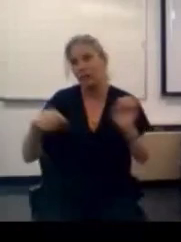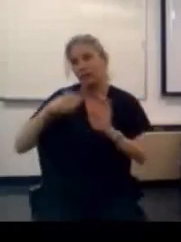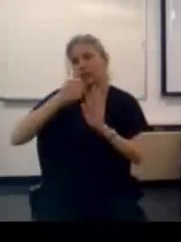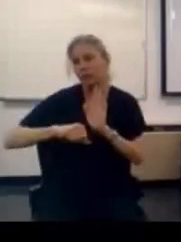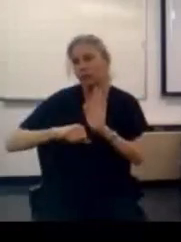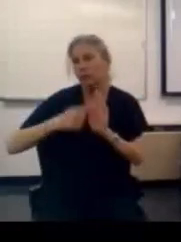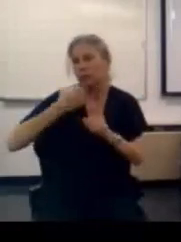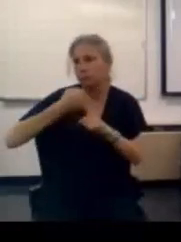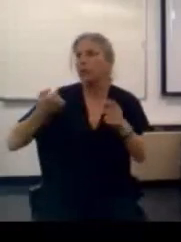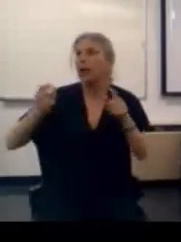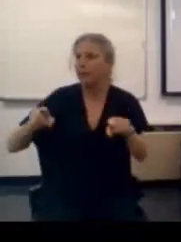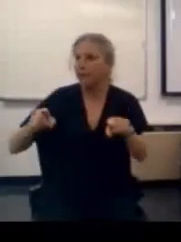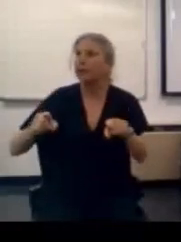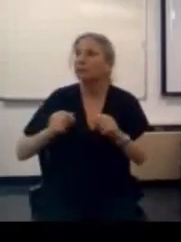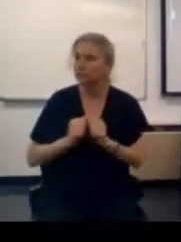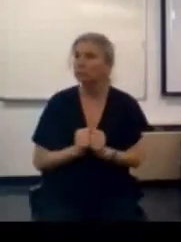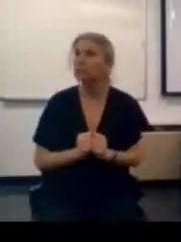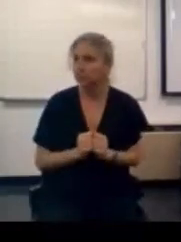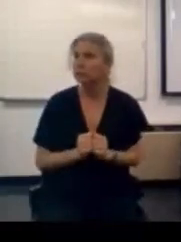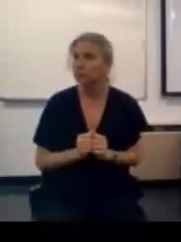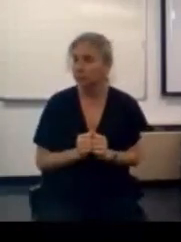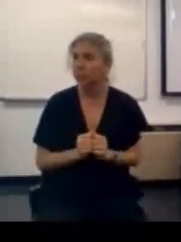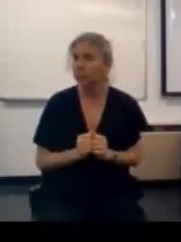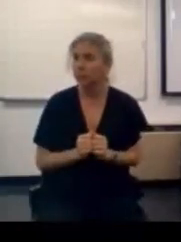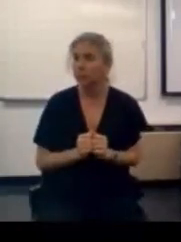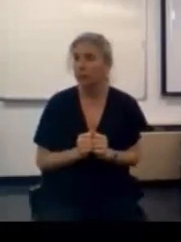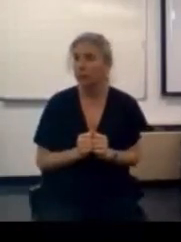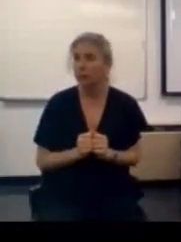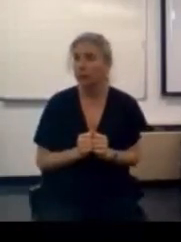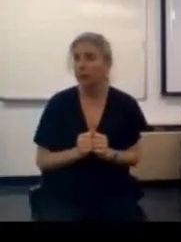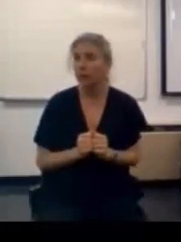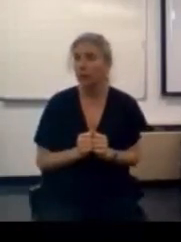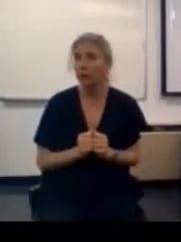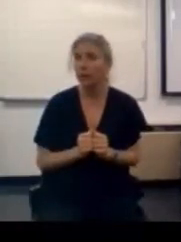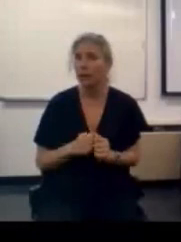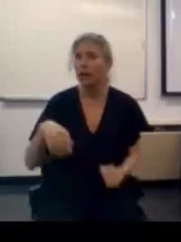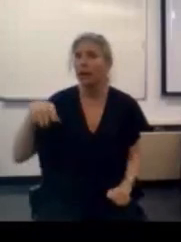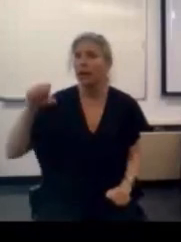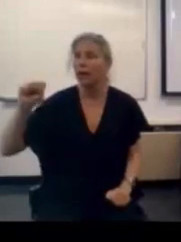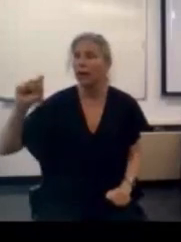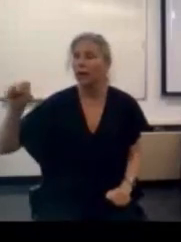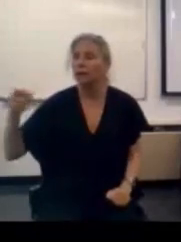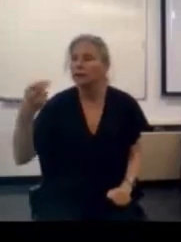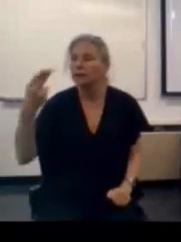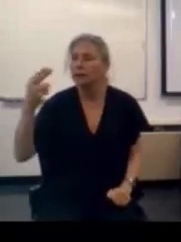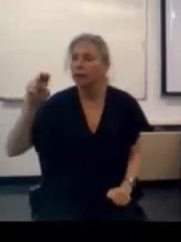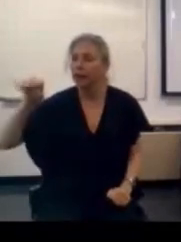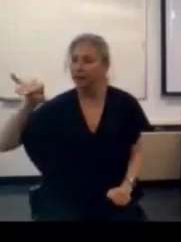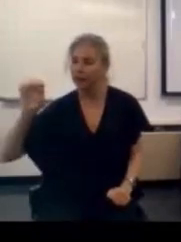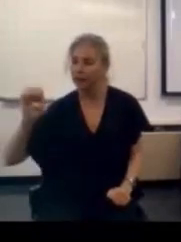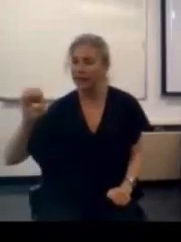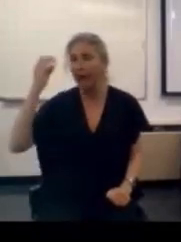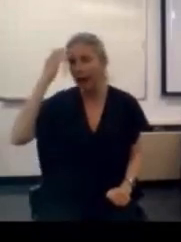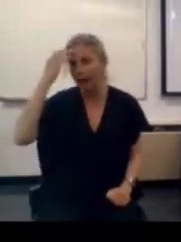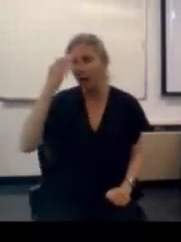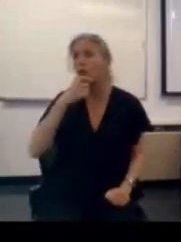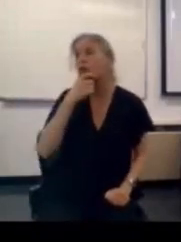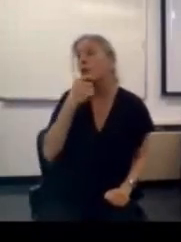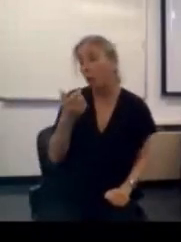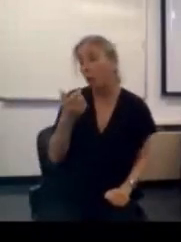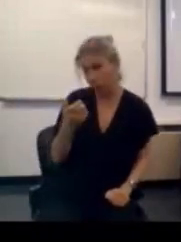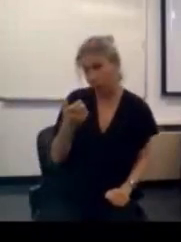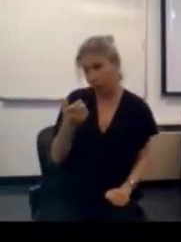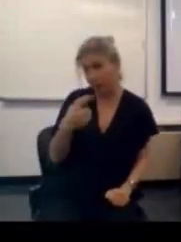due to a need for emergency surgery. So, Steph, I know you're